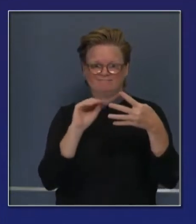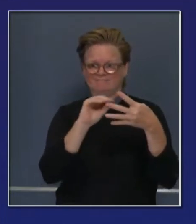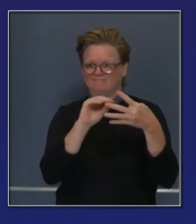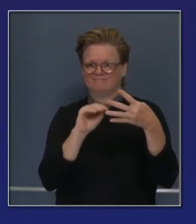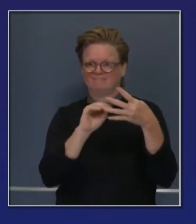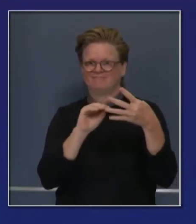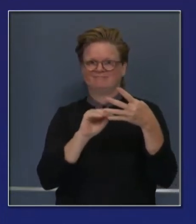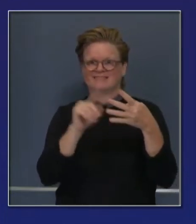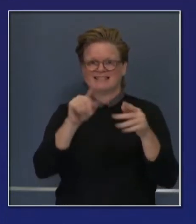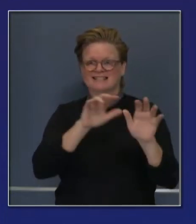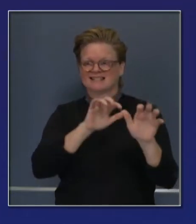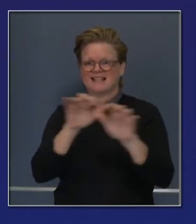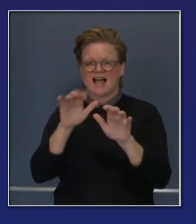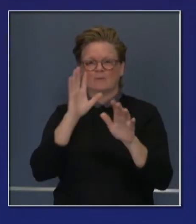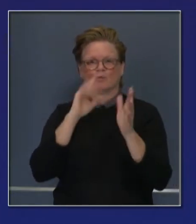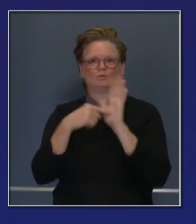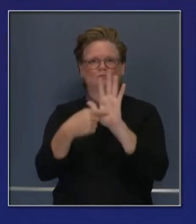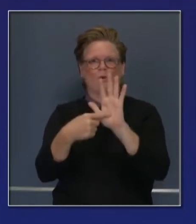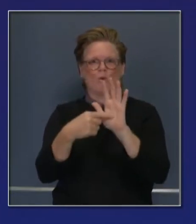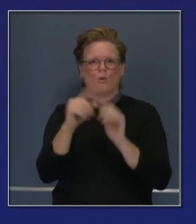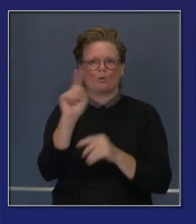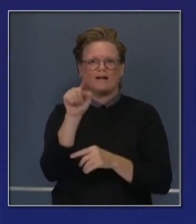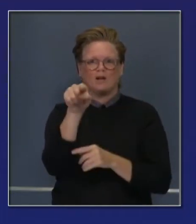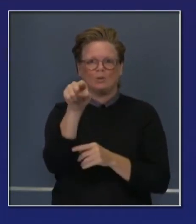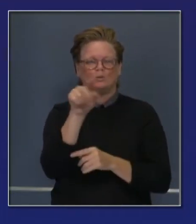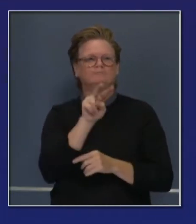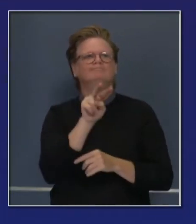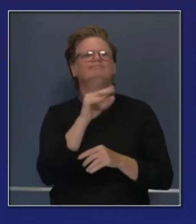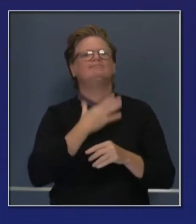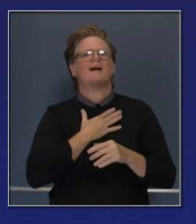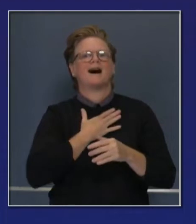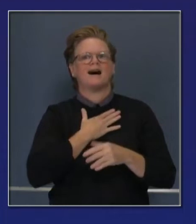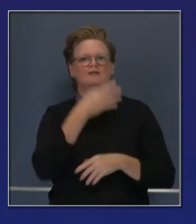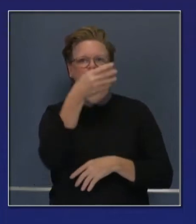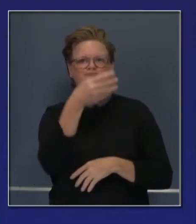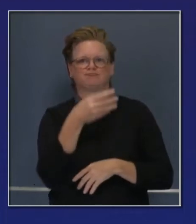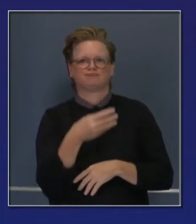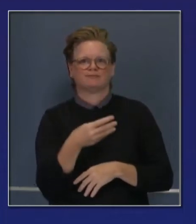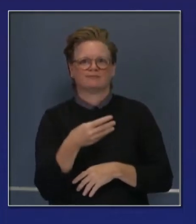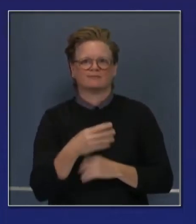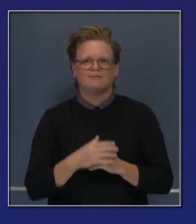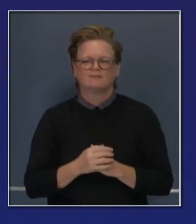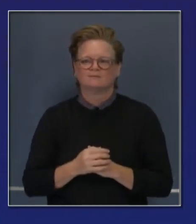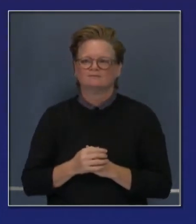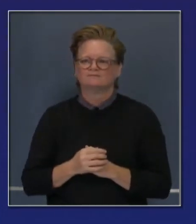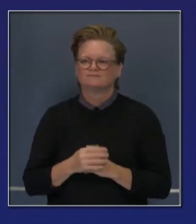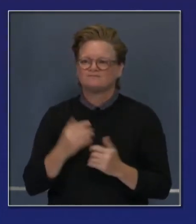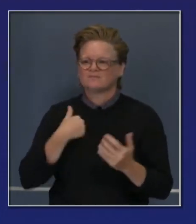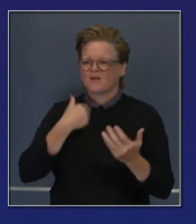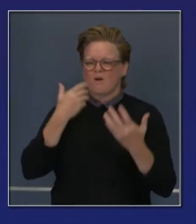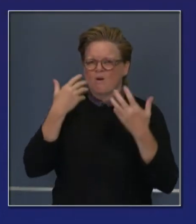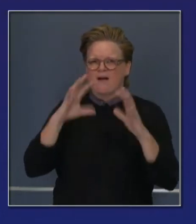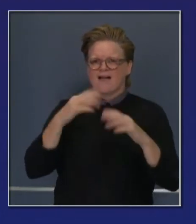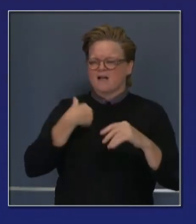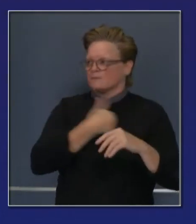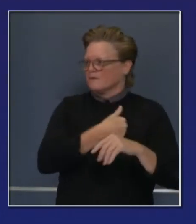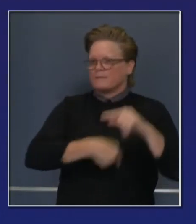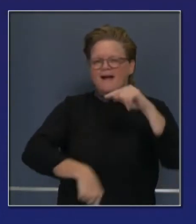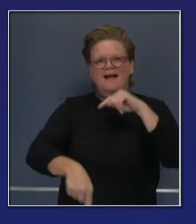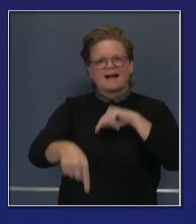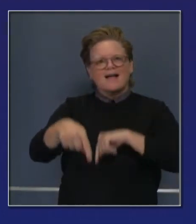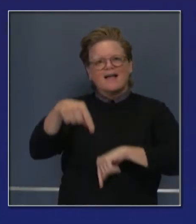also are very mindful on the experience that we had going back now a number of